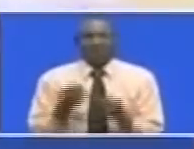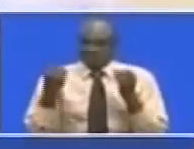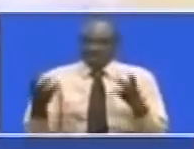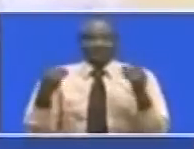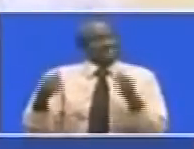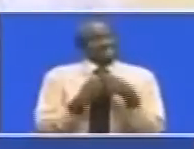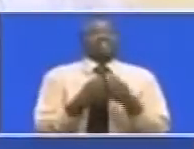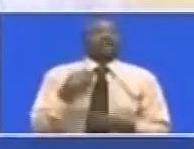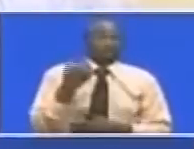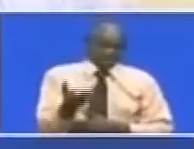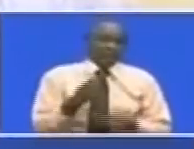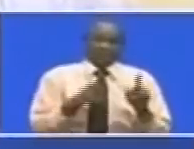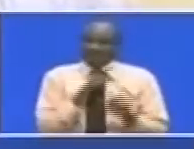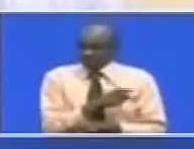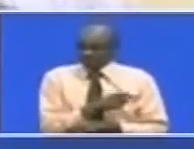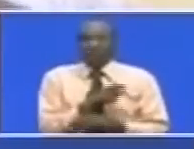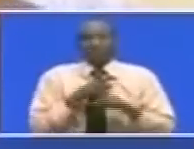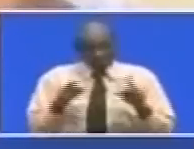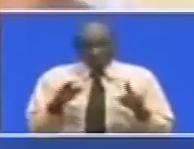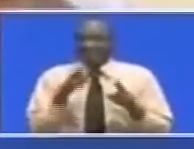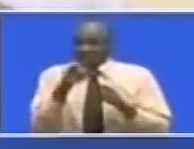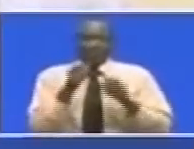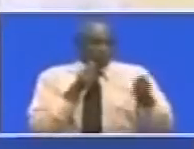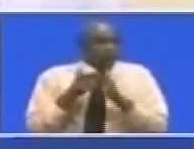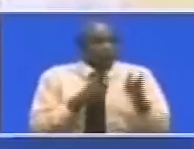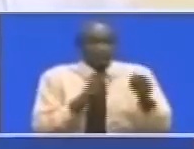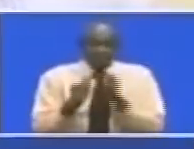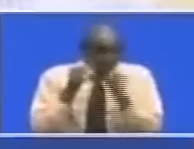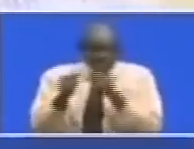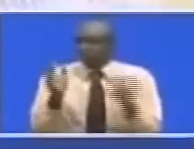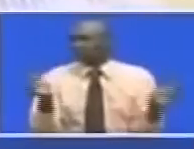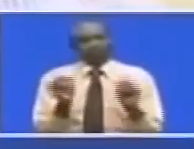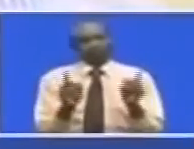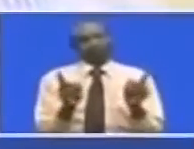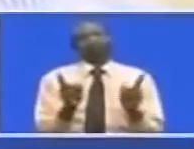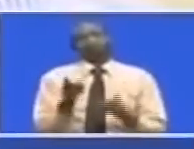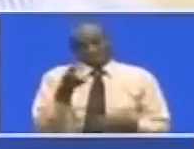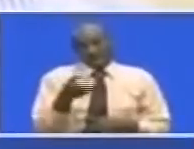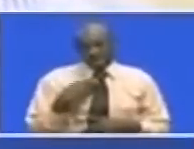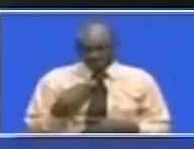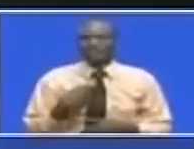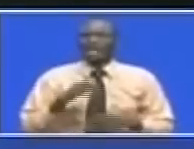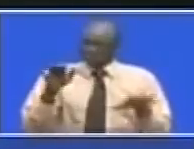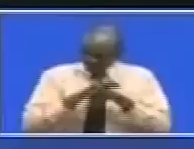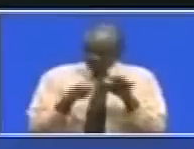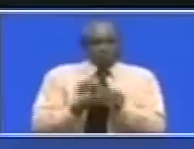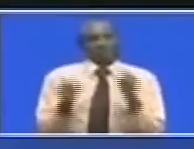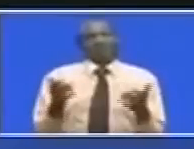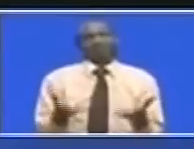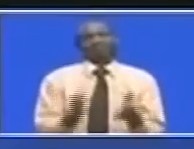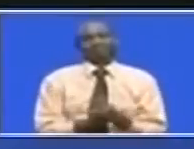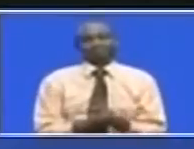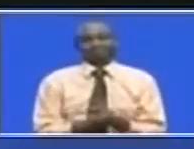other challenges, but at least we don't have that challenge of national unity is still central.